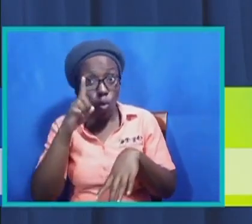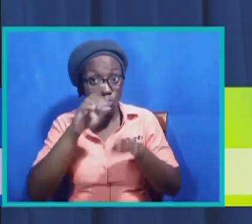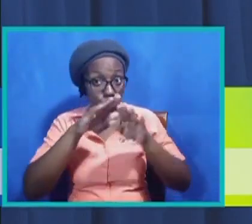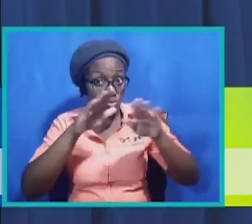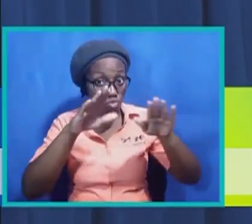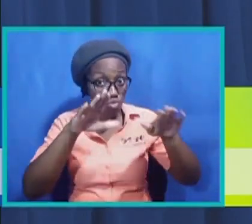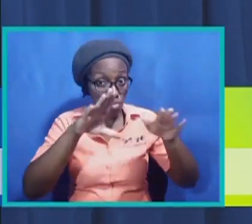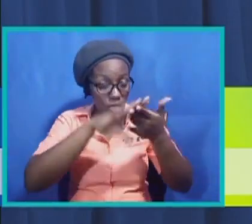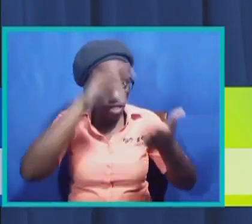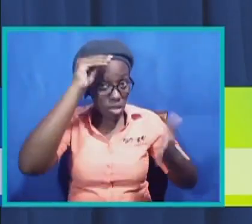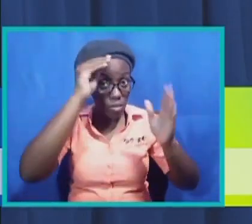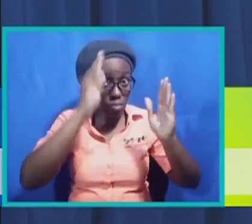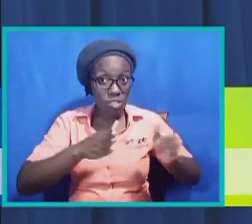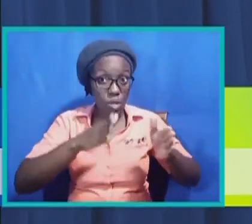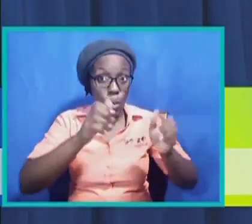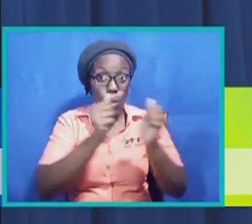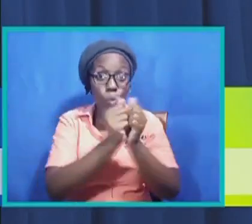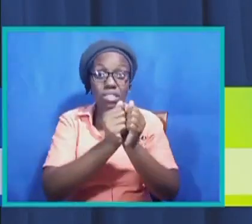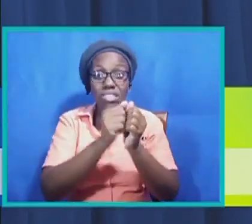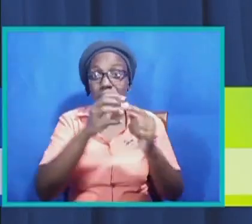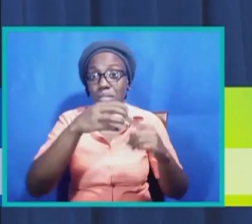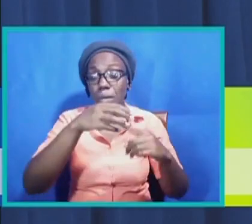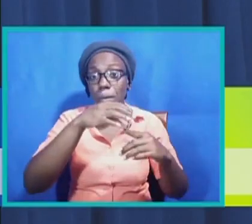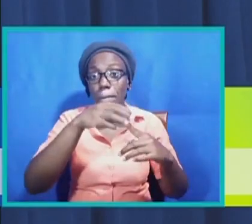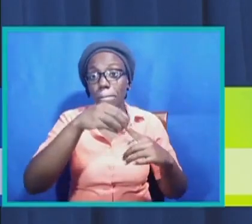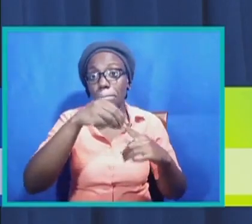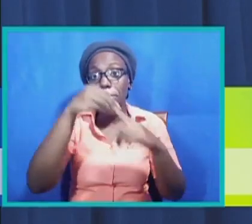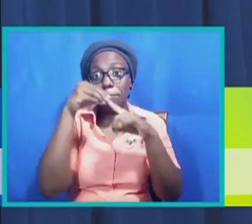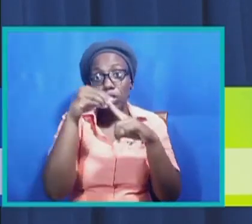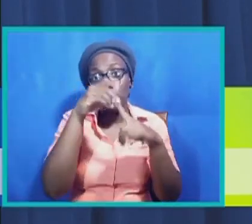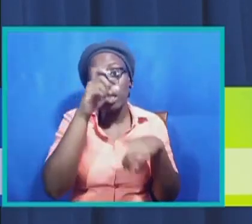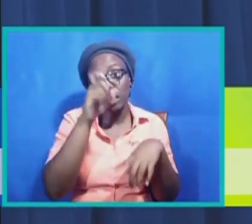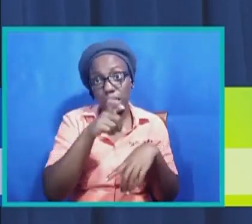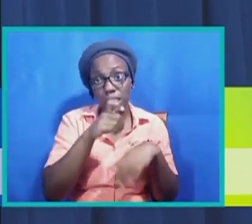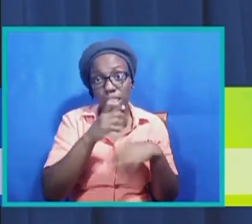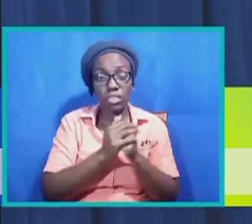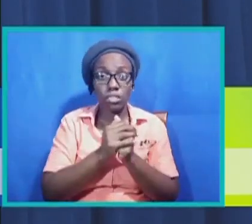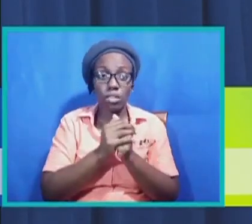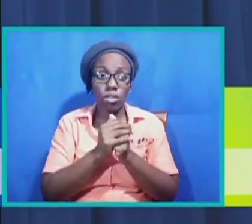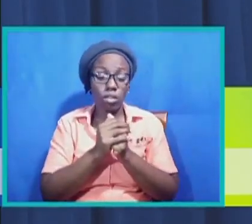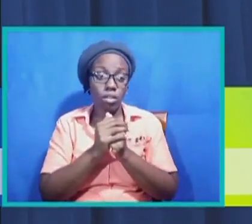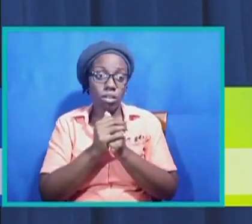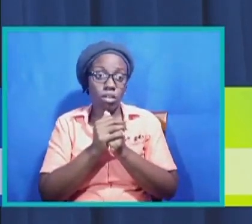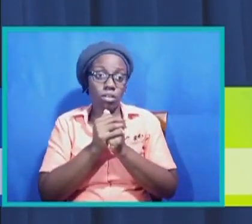the software that can assist teachers in developing assessments,